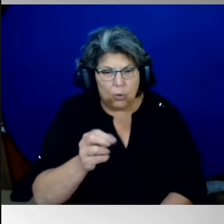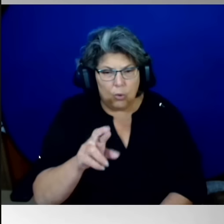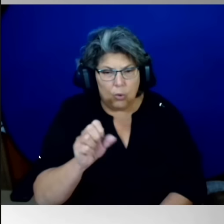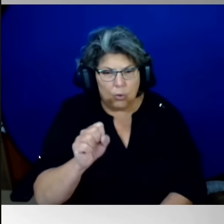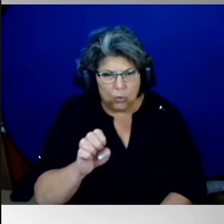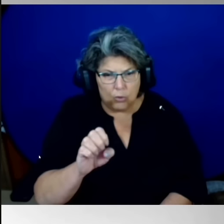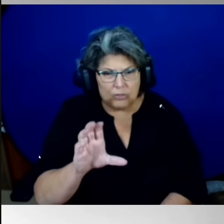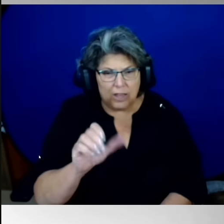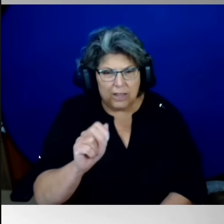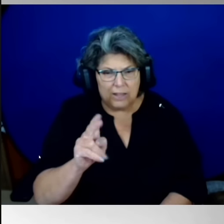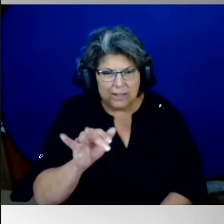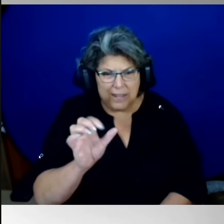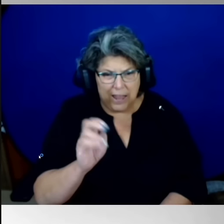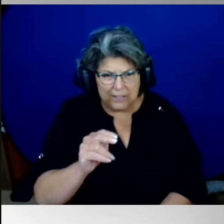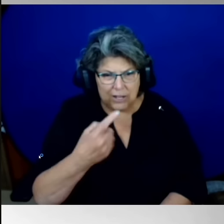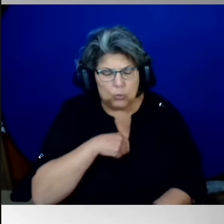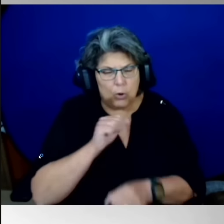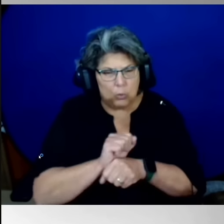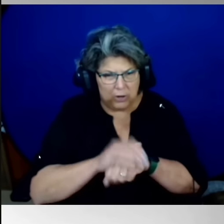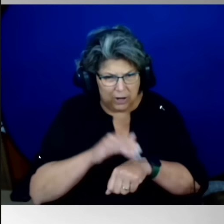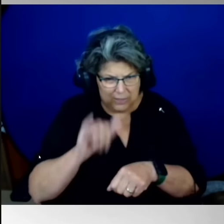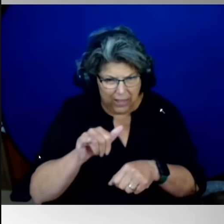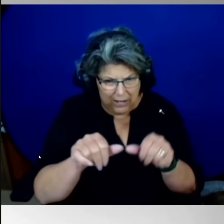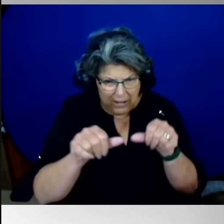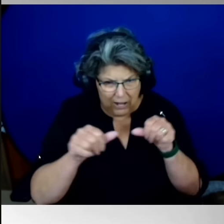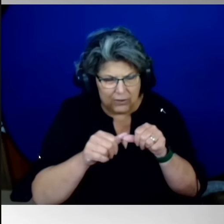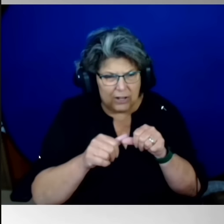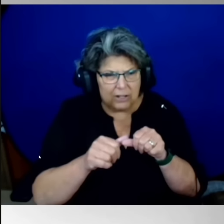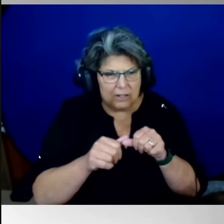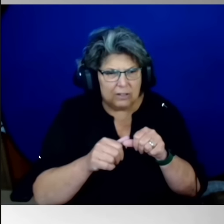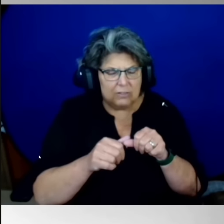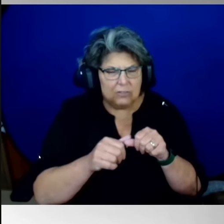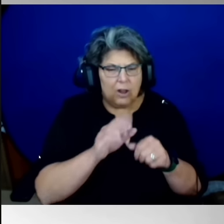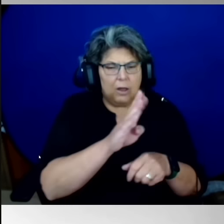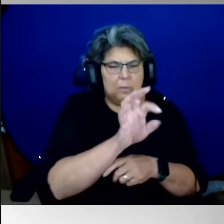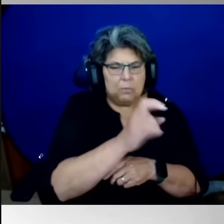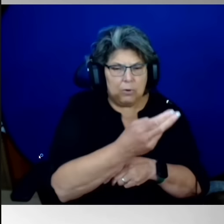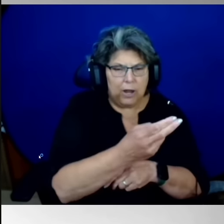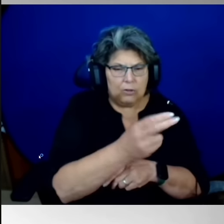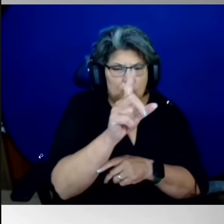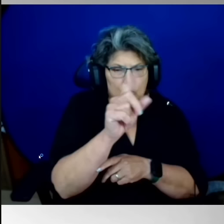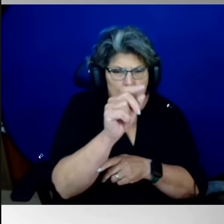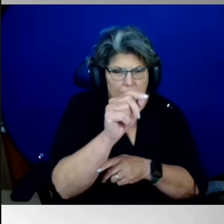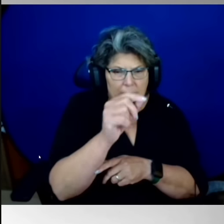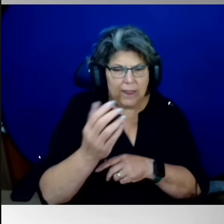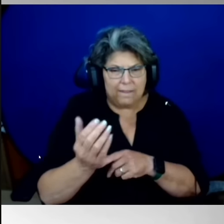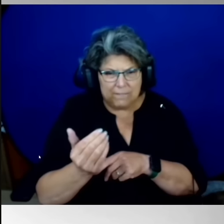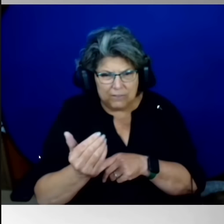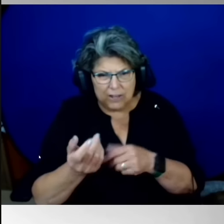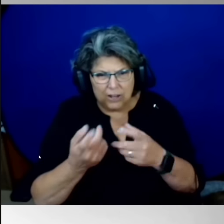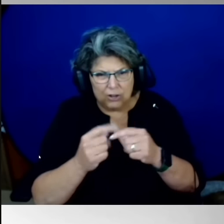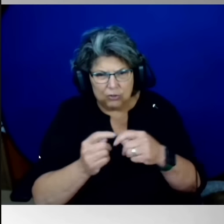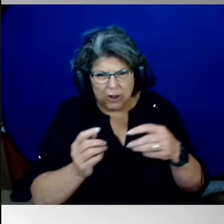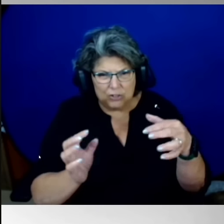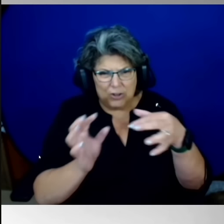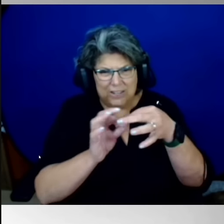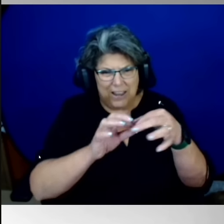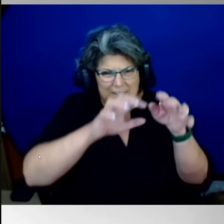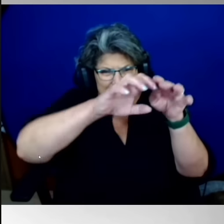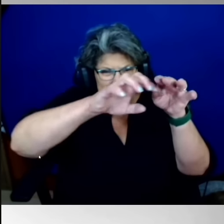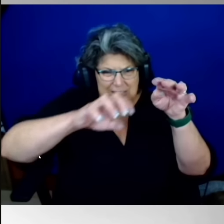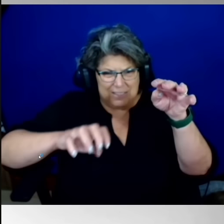We're working on a plan to connect between Branch 20 and 15, again, due to the topography and the fuels, that's a